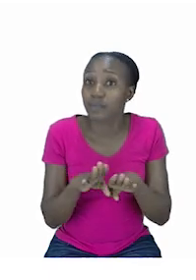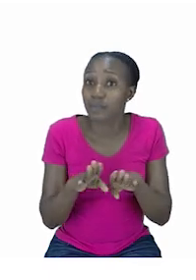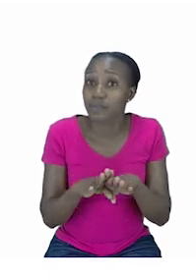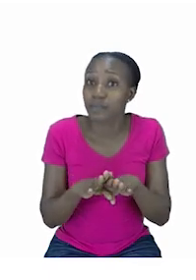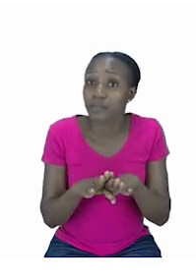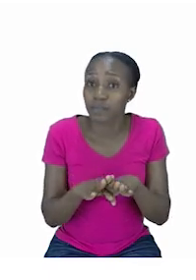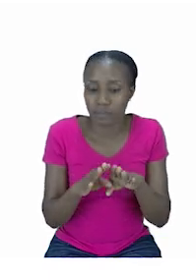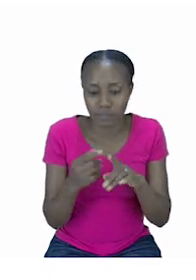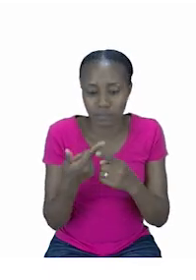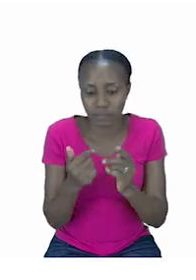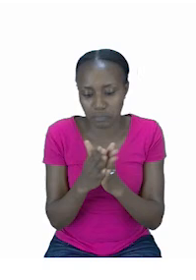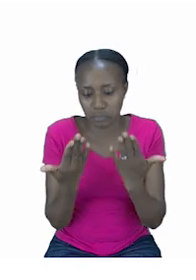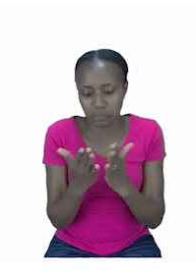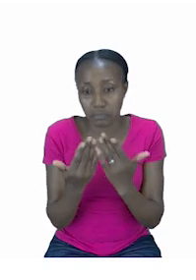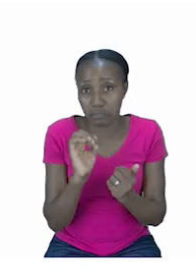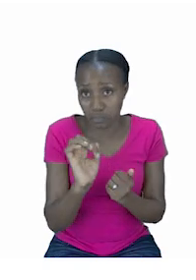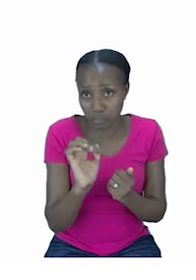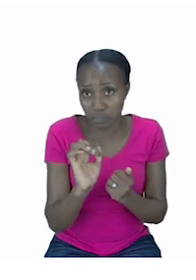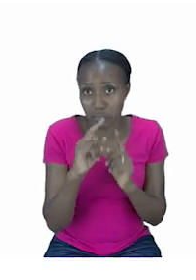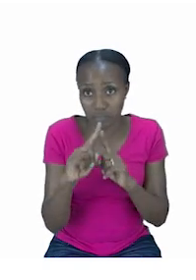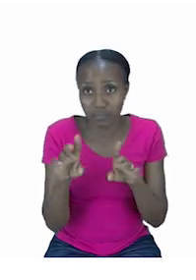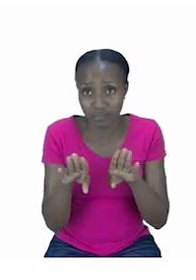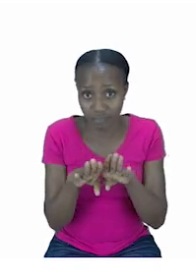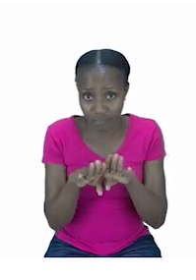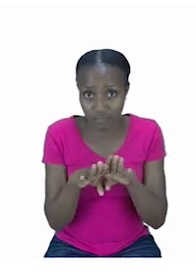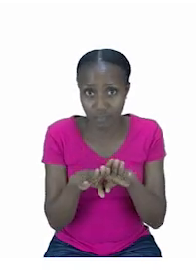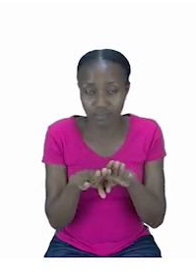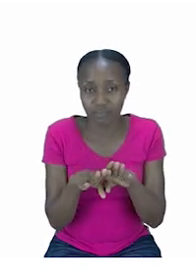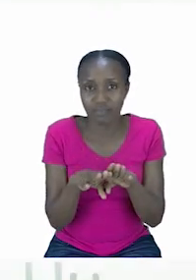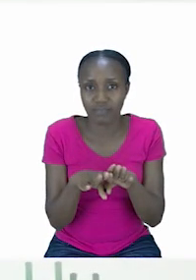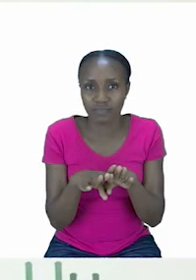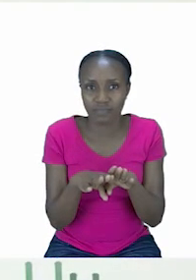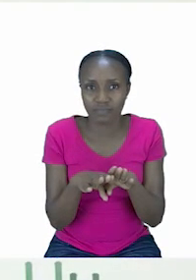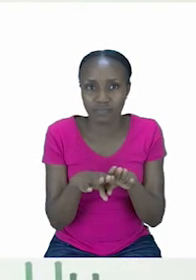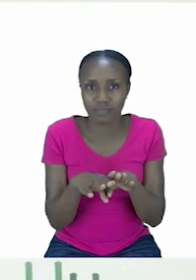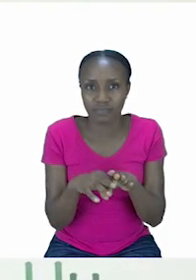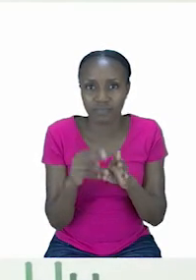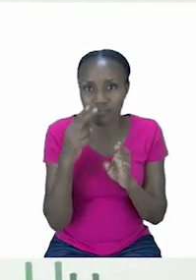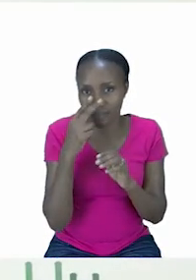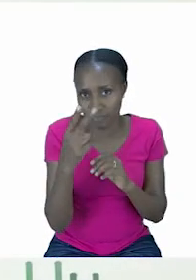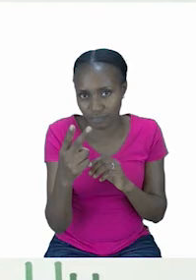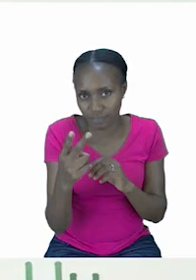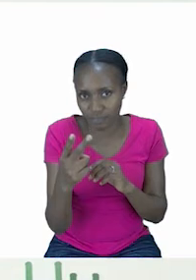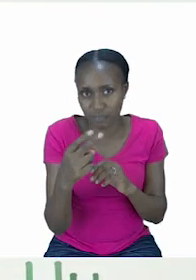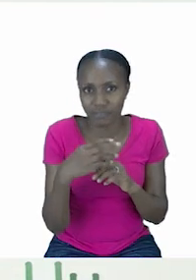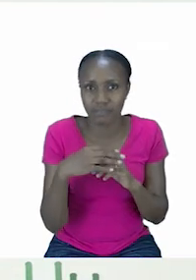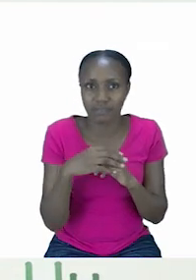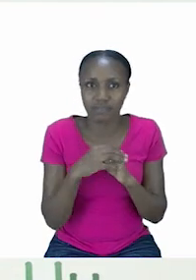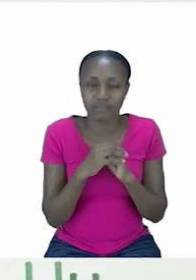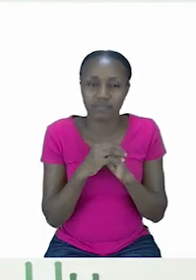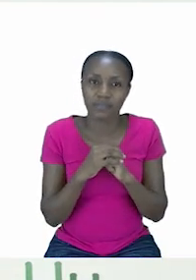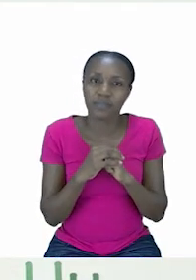booklet, and I'm going to do it on the board. Let's go. So, the first thing we do is we're going to